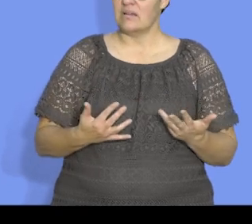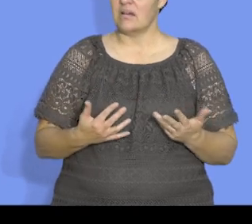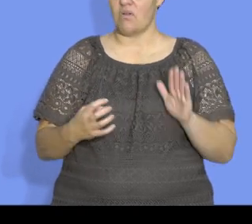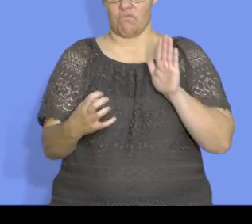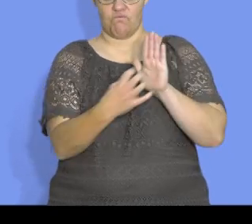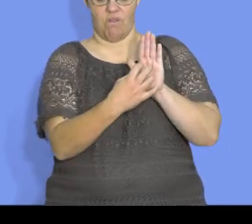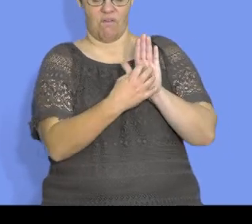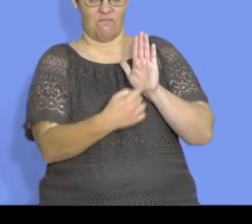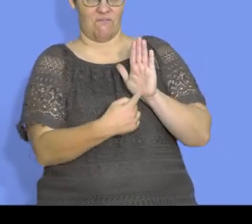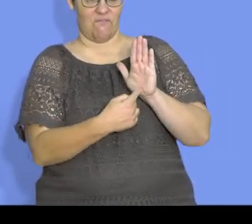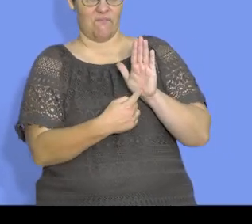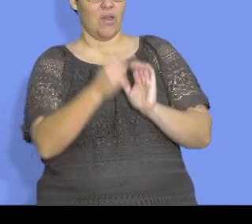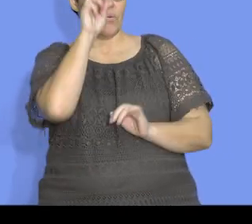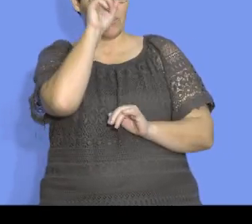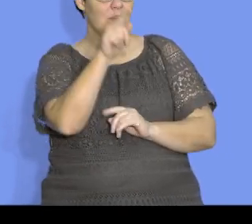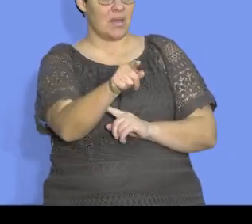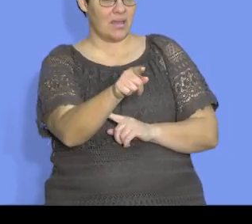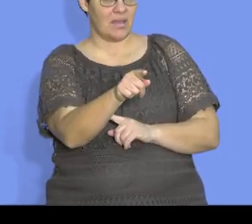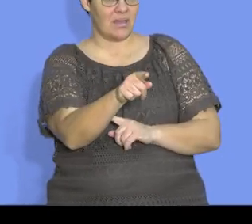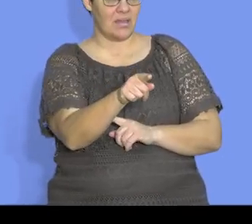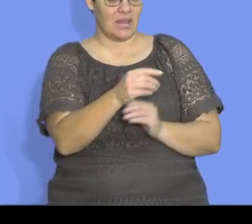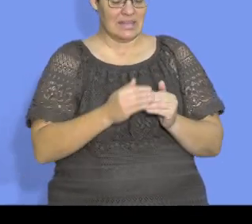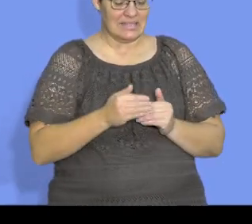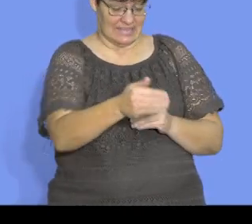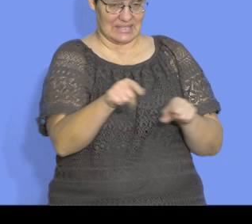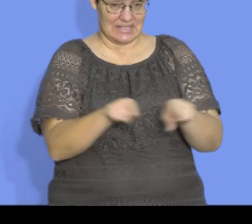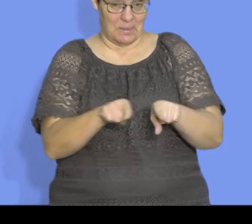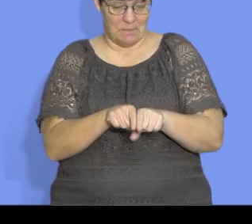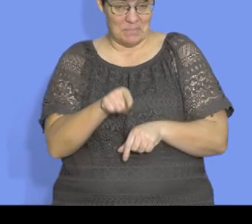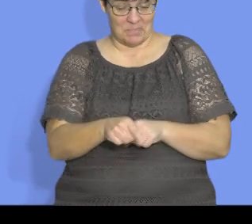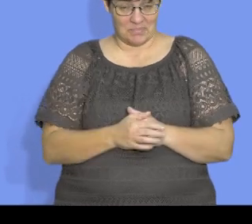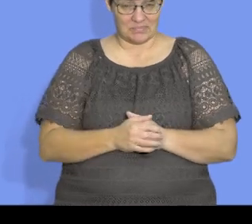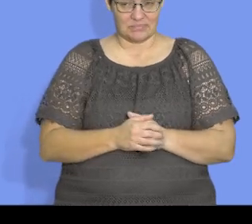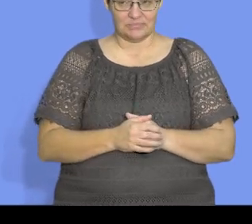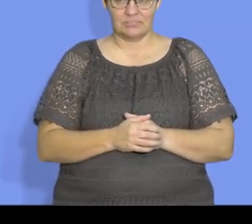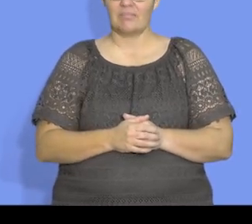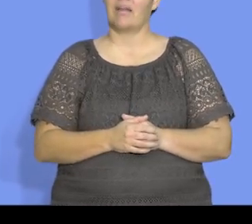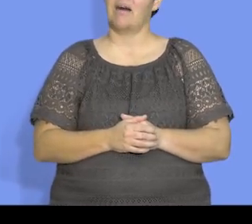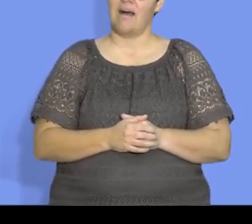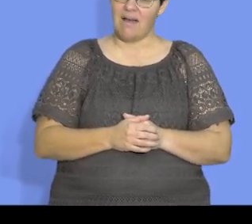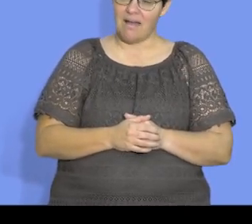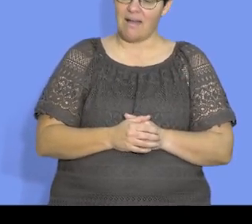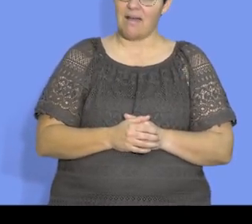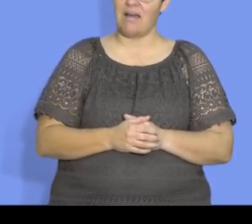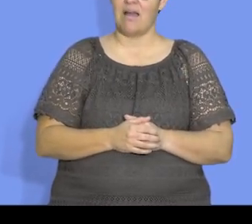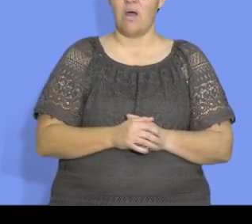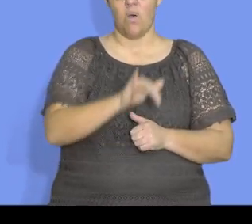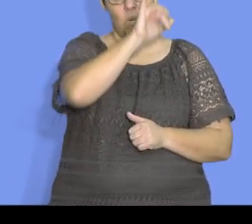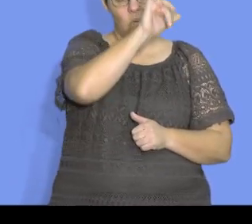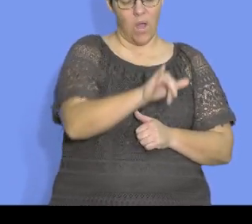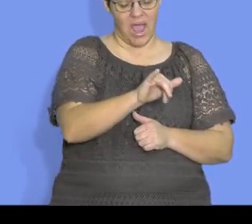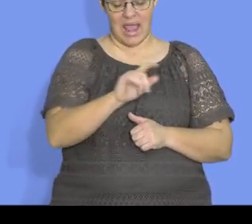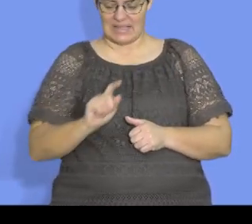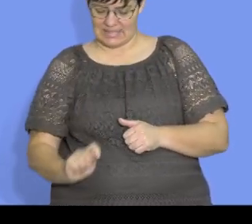And so if we go to our graph, and remember this is a distance as well, then we'll see that